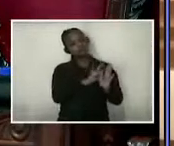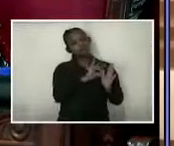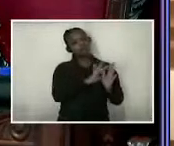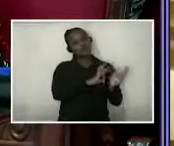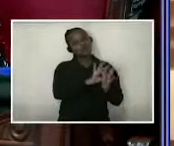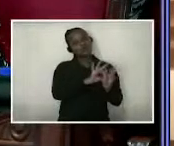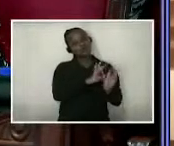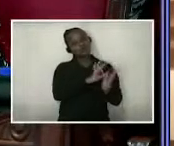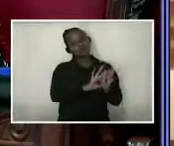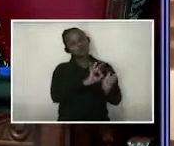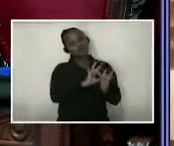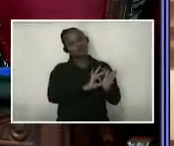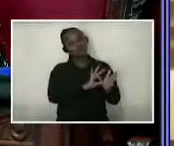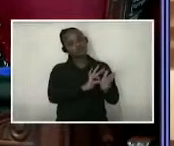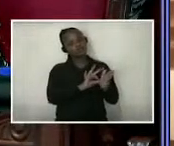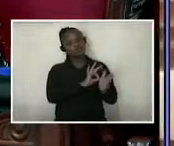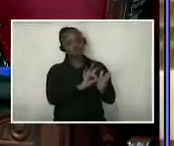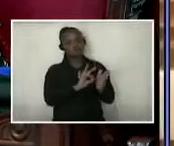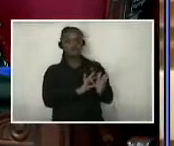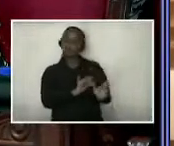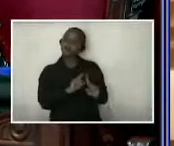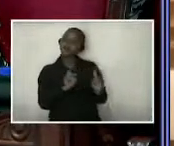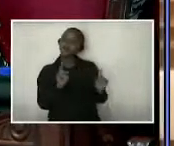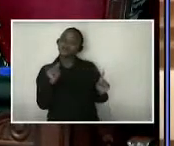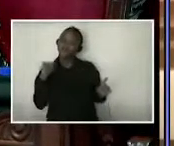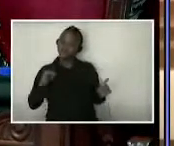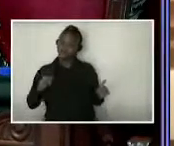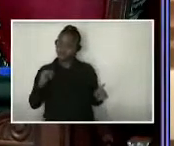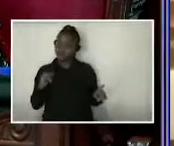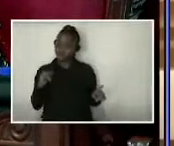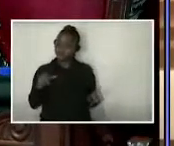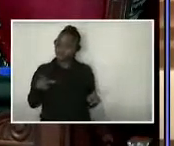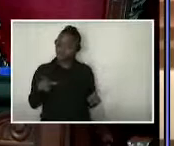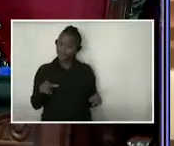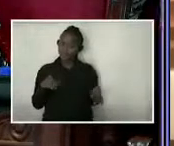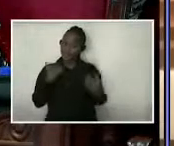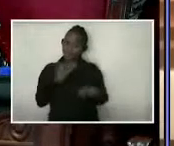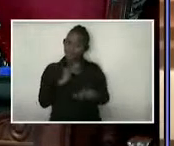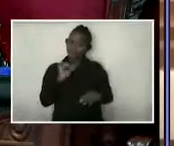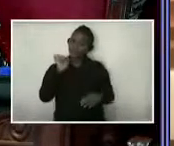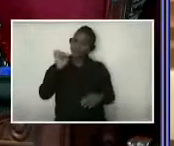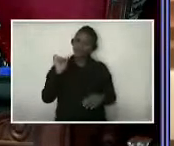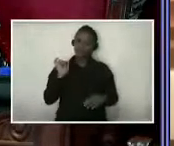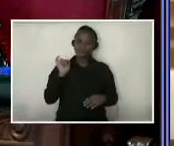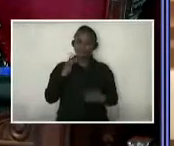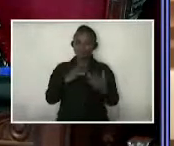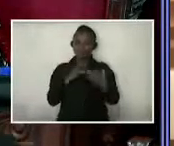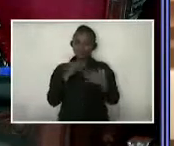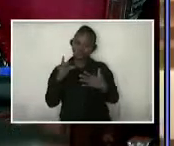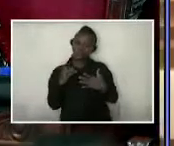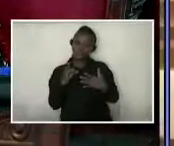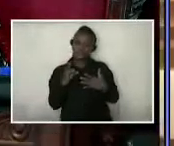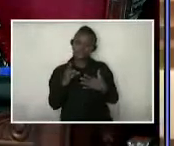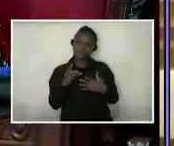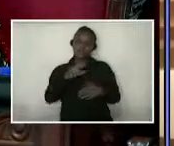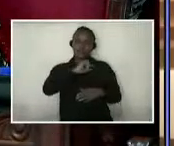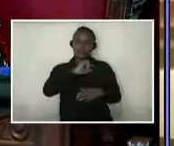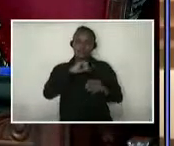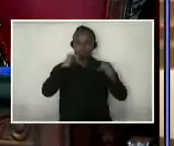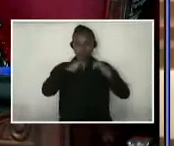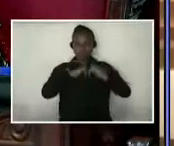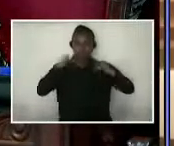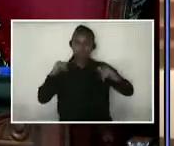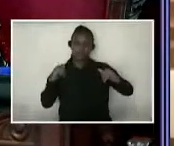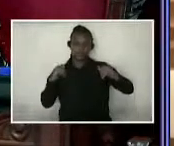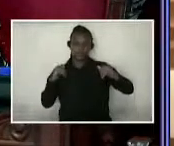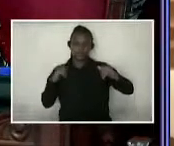them the opportunity to have their wishes and choices seeing the light of day, due to exclusion rather than